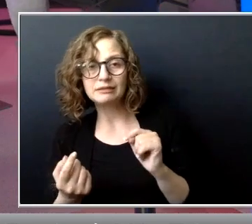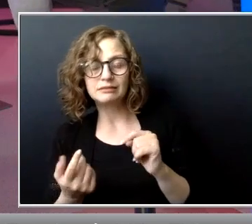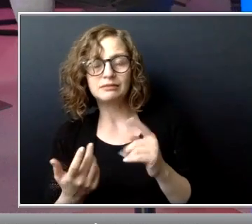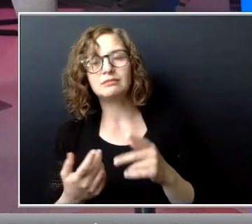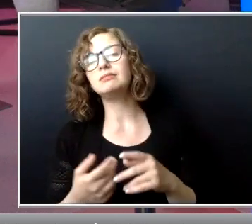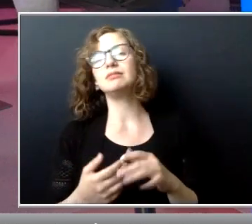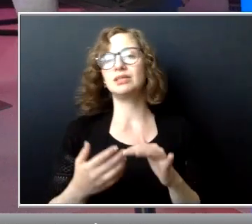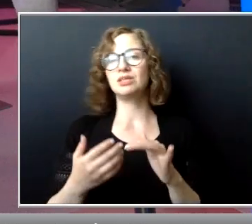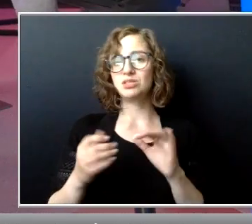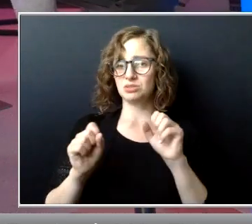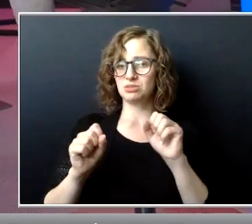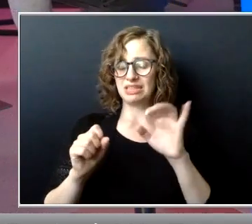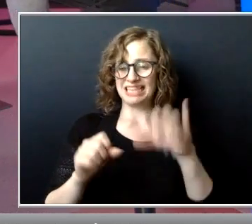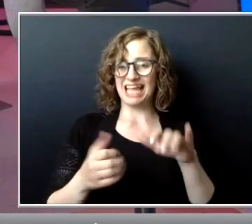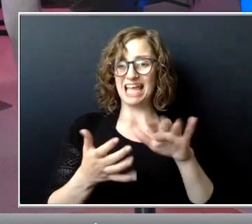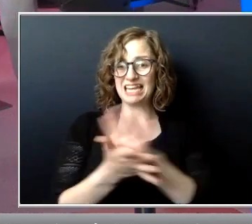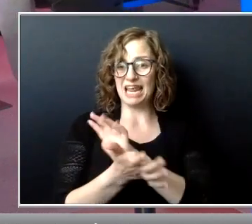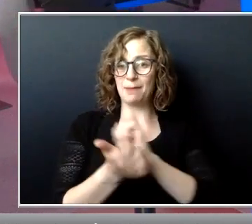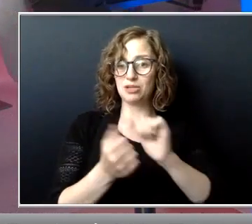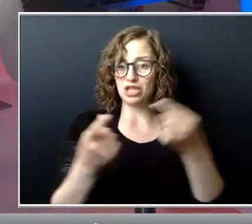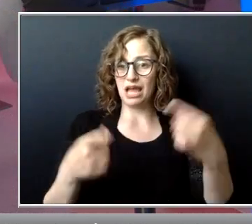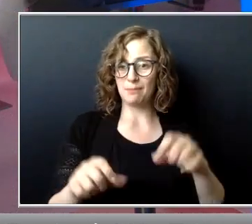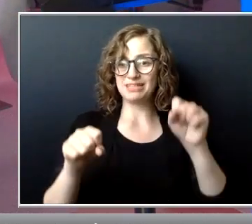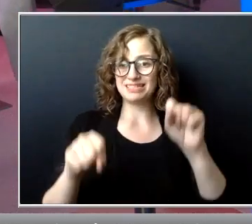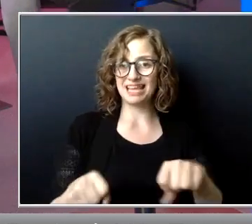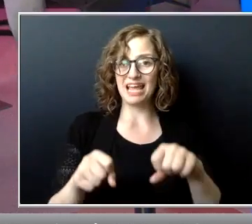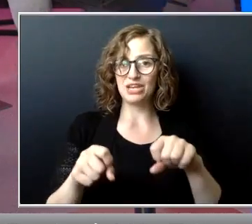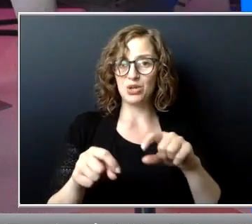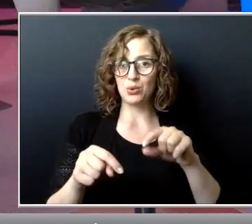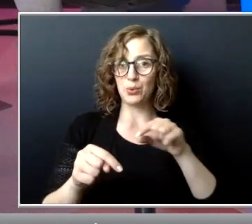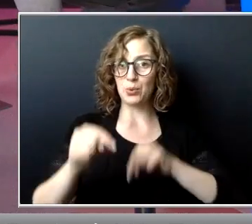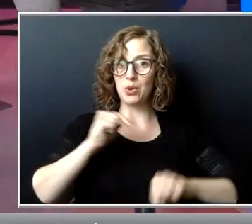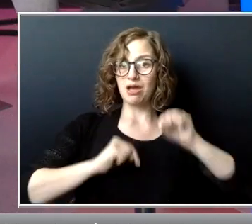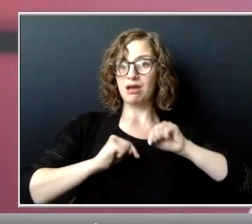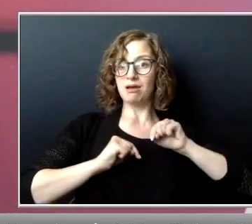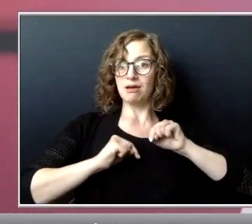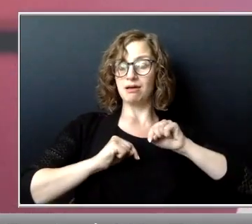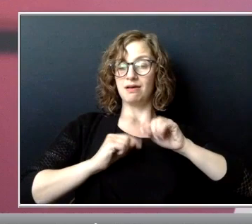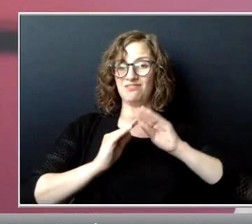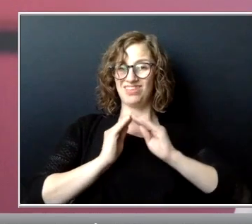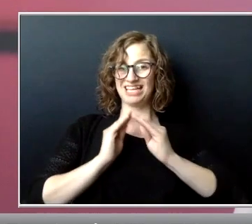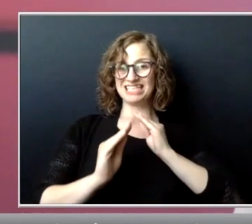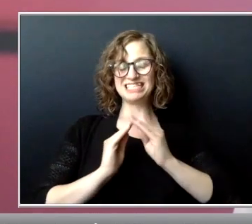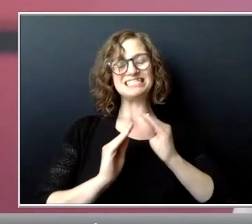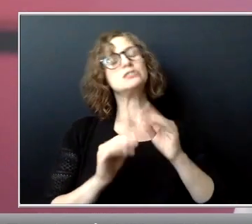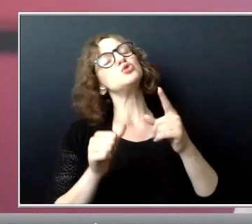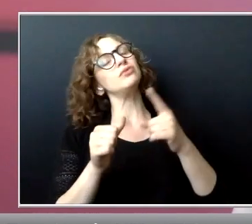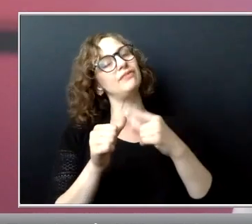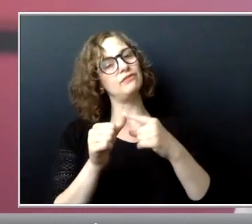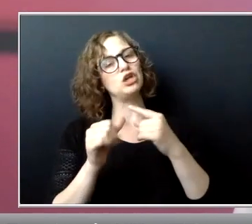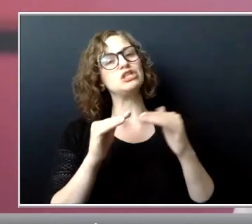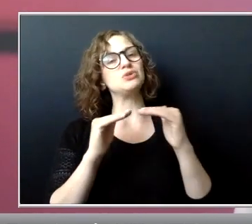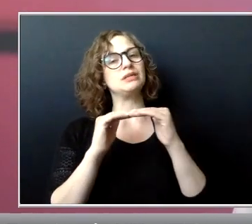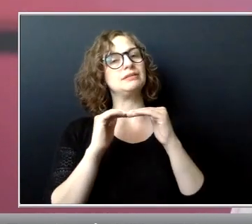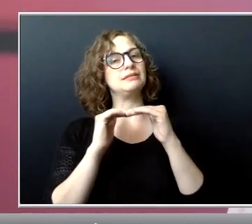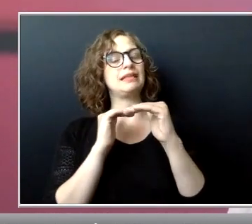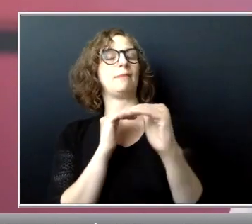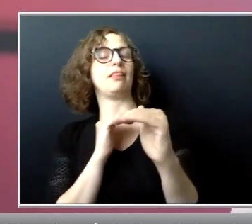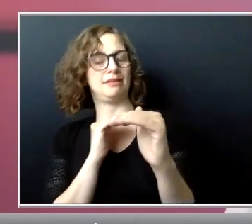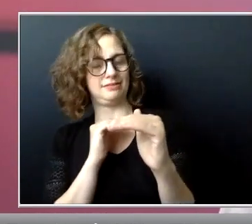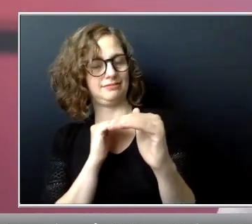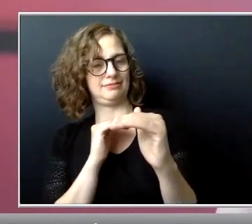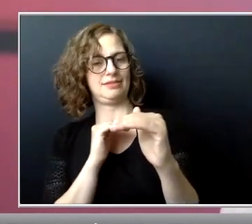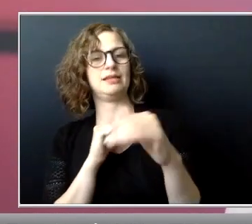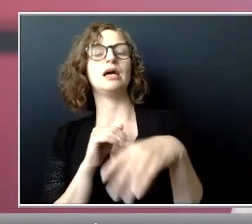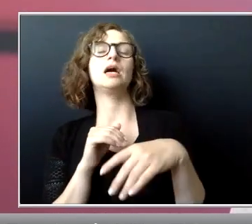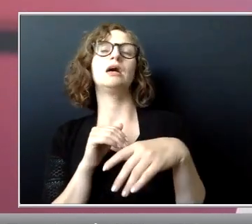damage to your Control heart? your glucose. You can stabilize it. So you stabilize it first, and then as far as reversible damage, there's